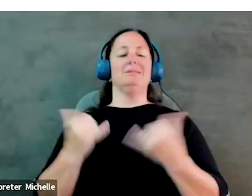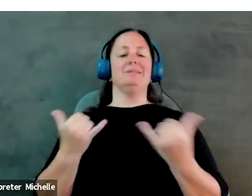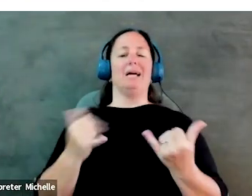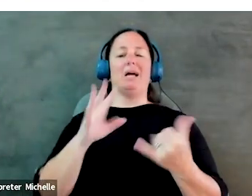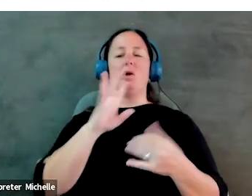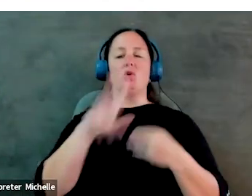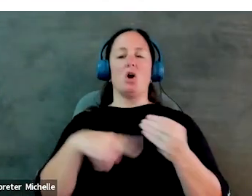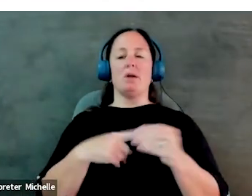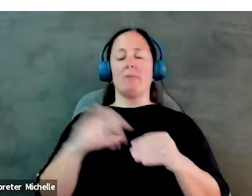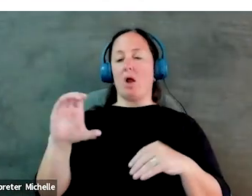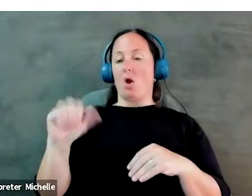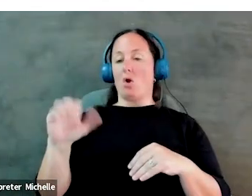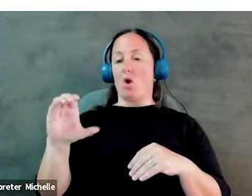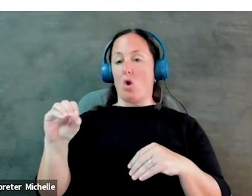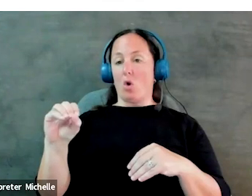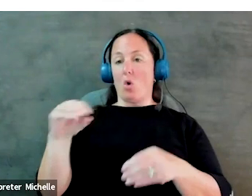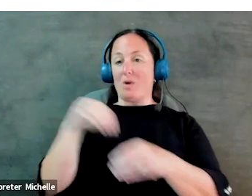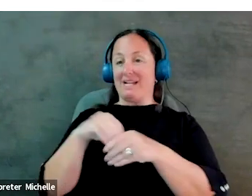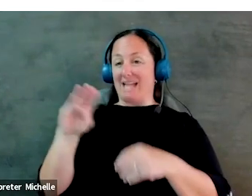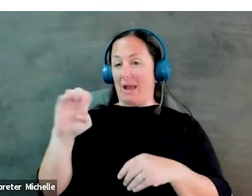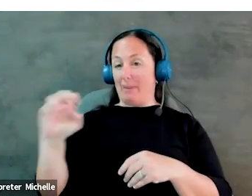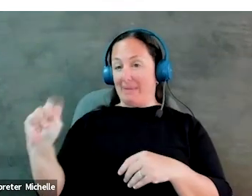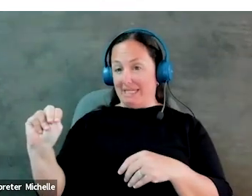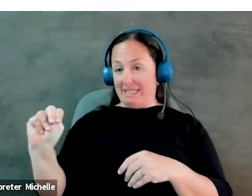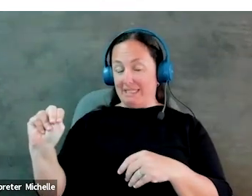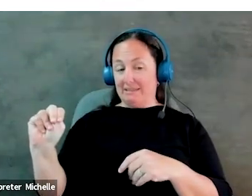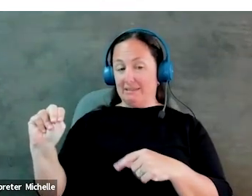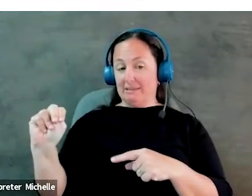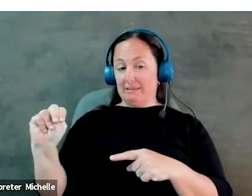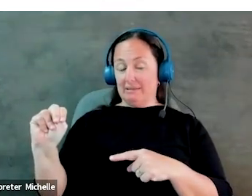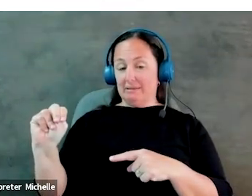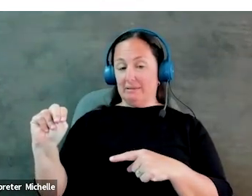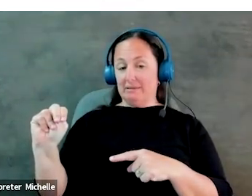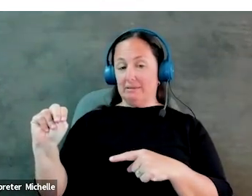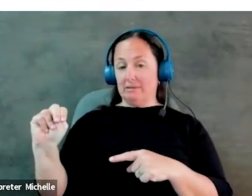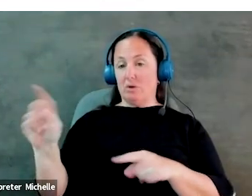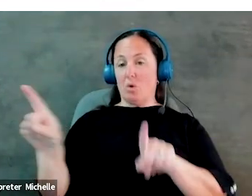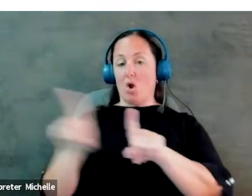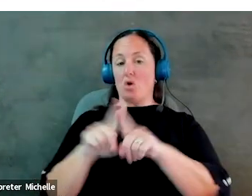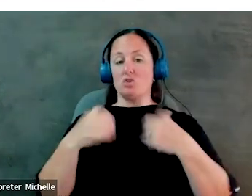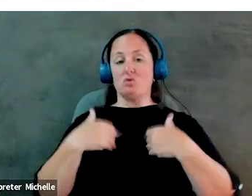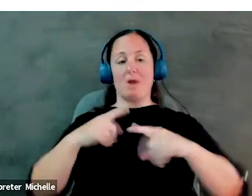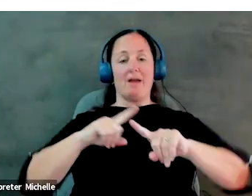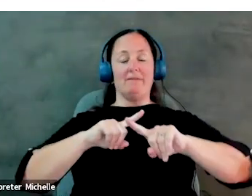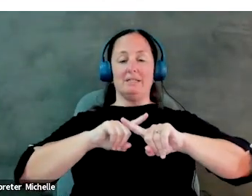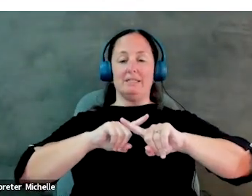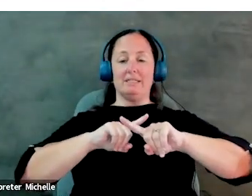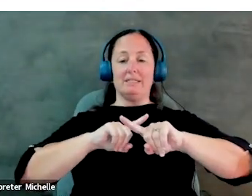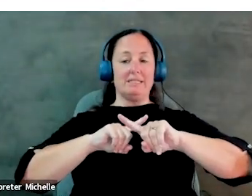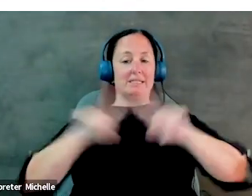Now, if we talk about cocoa in beans, we also have